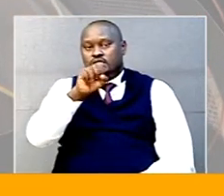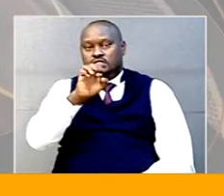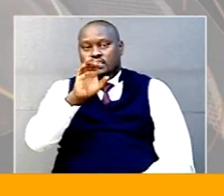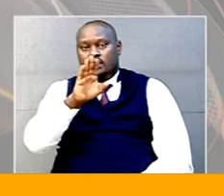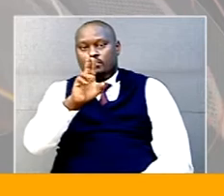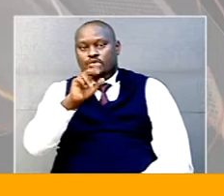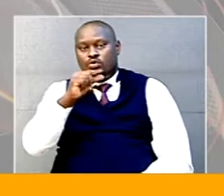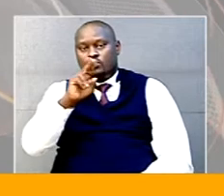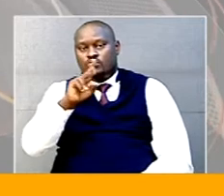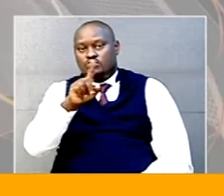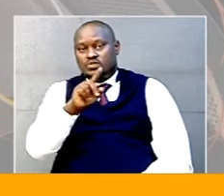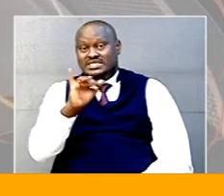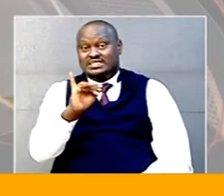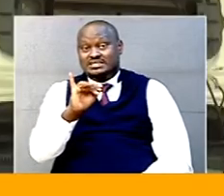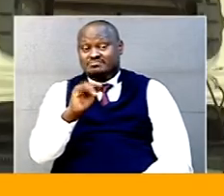place.